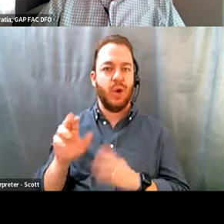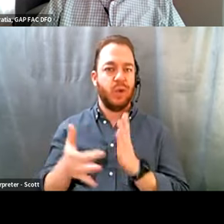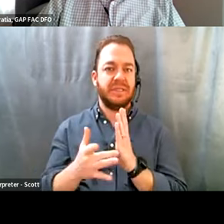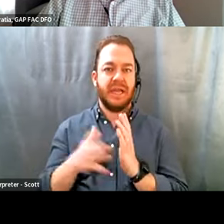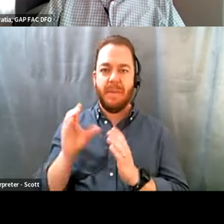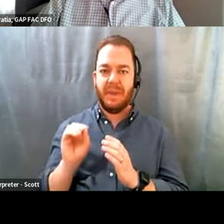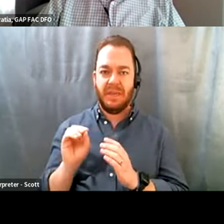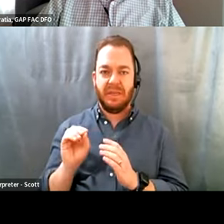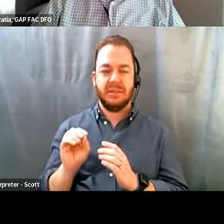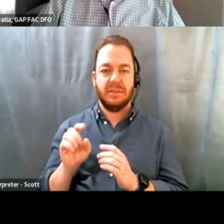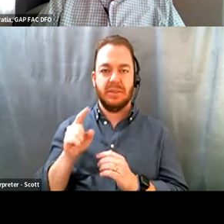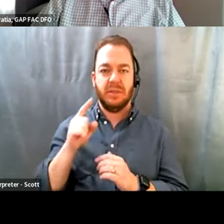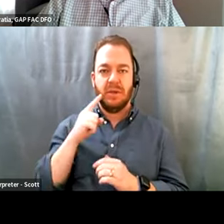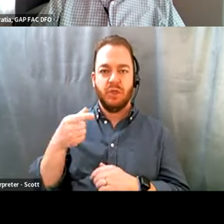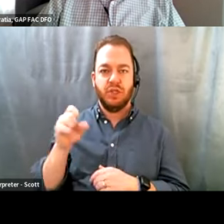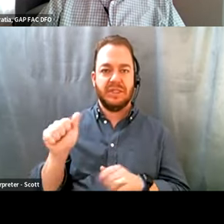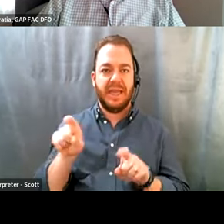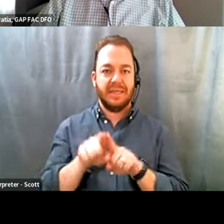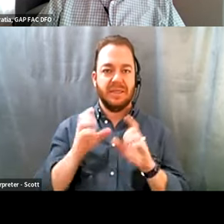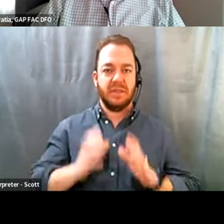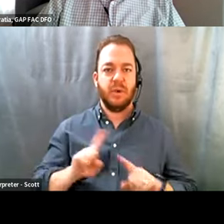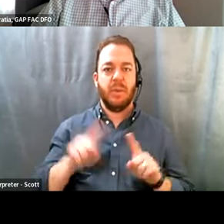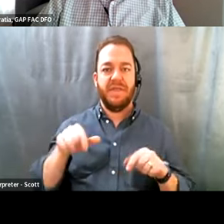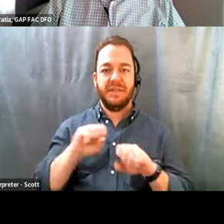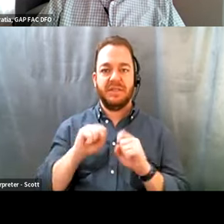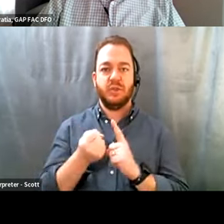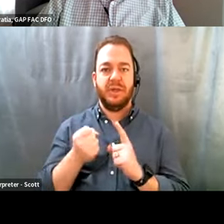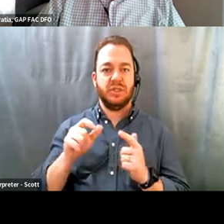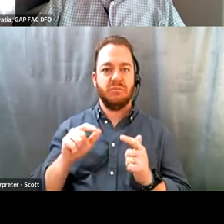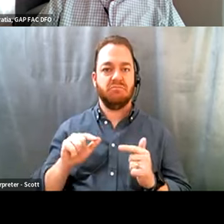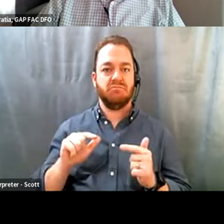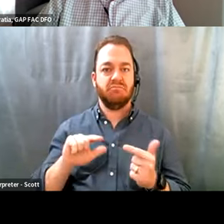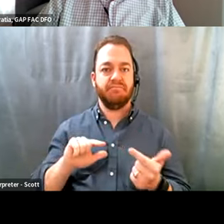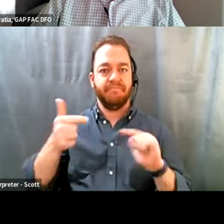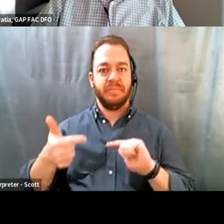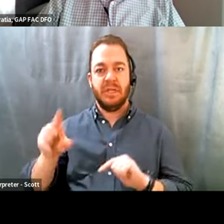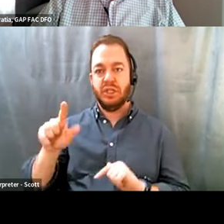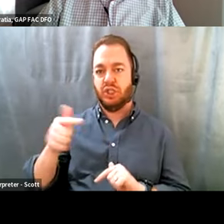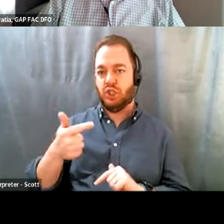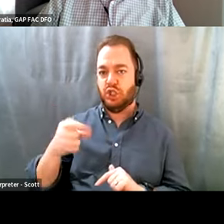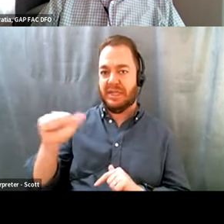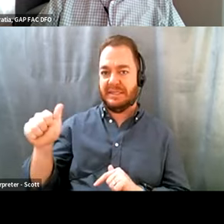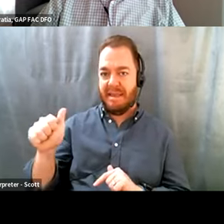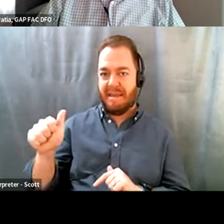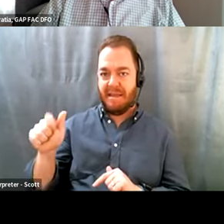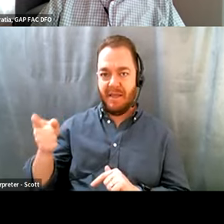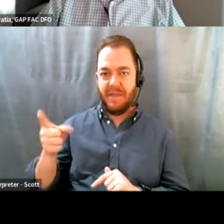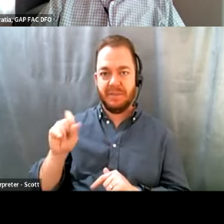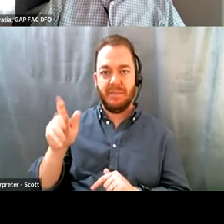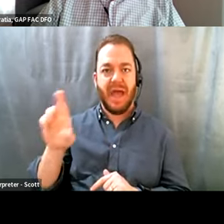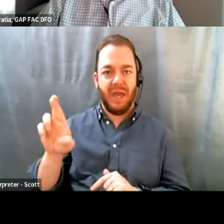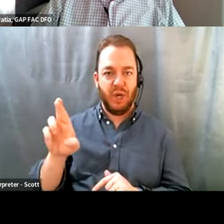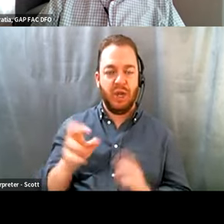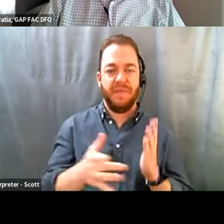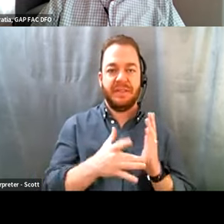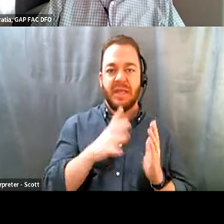are the supplier and the GSA is the customer, but in this case, you flip the tables and really the GSA is the supplier and the